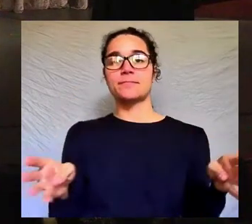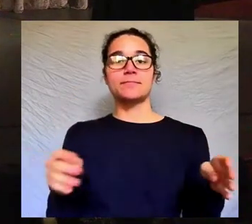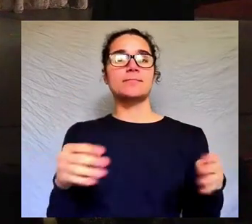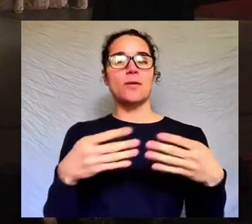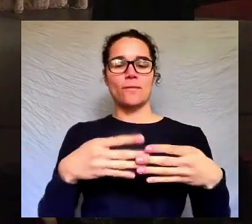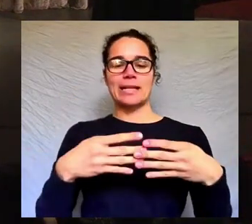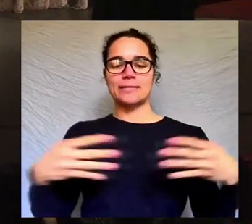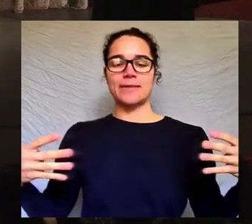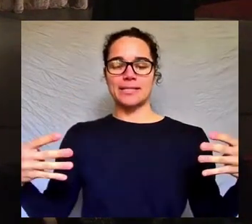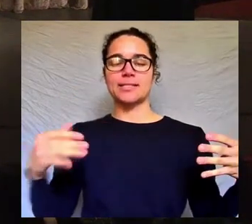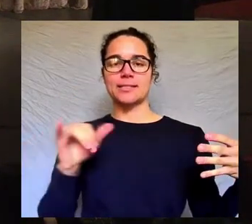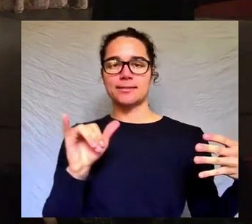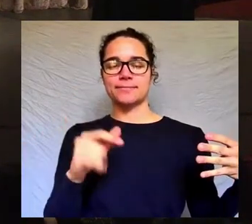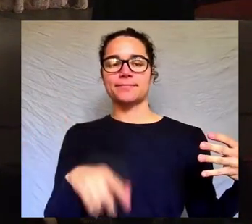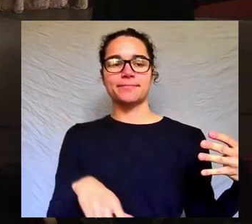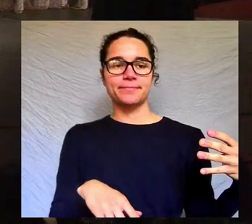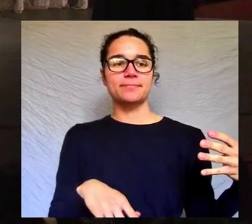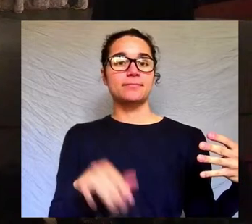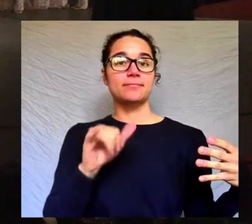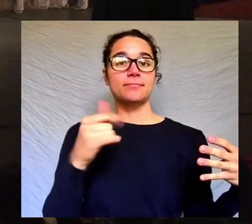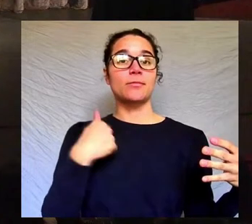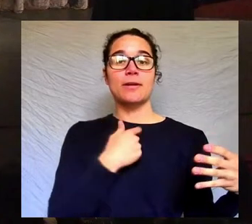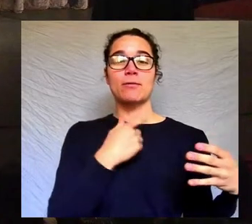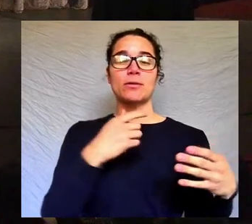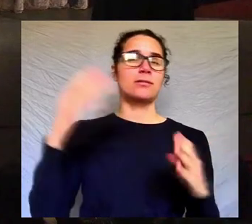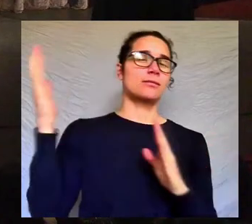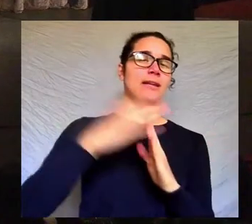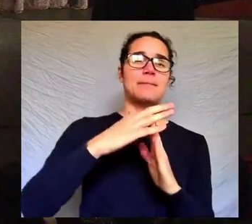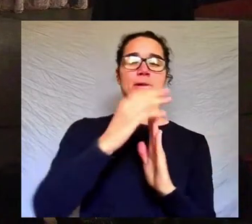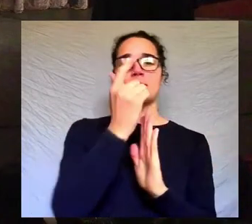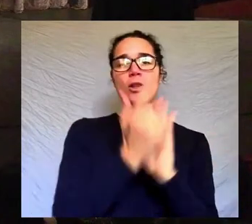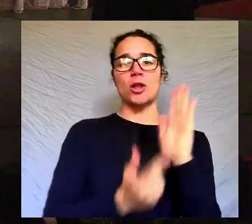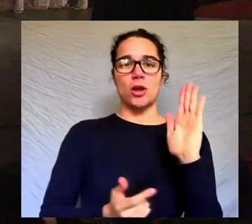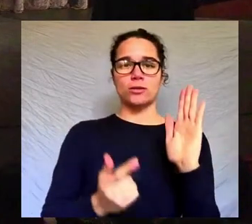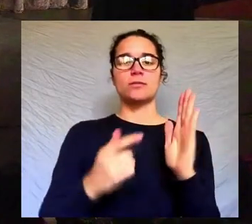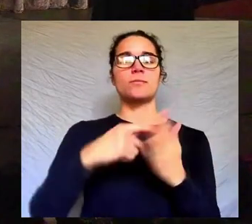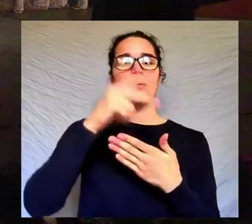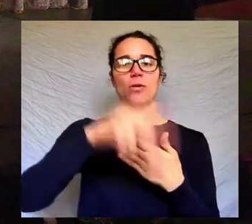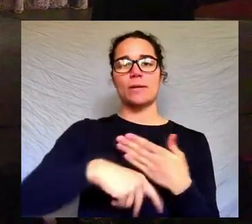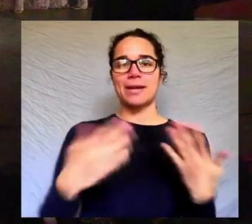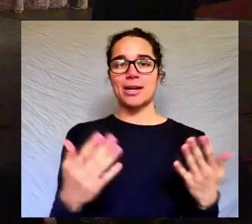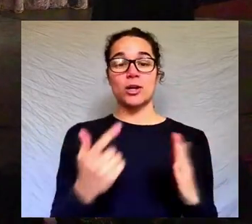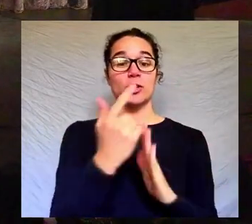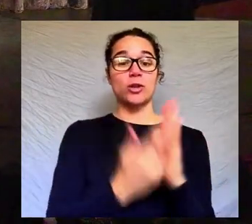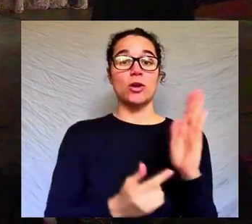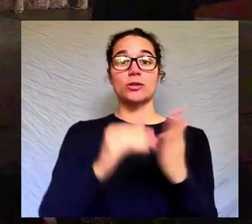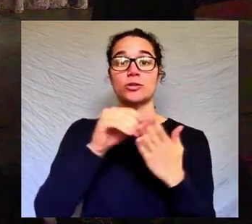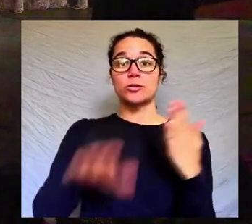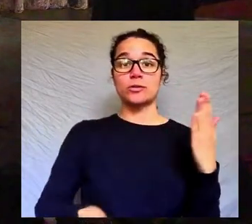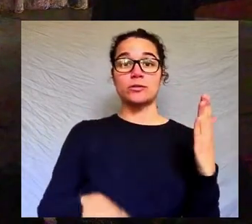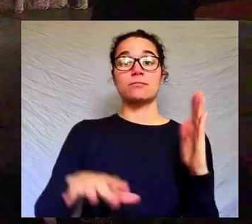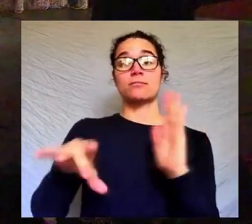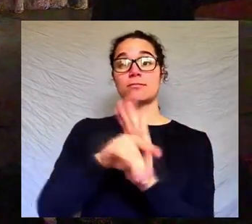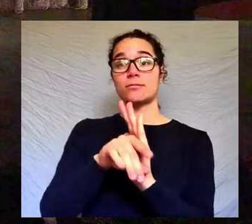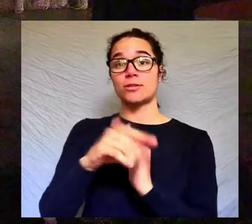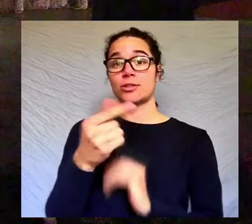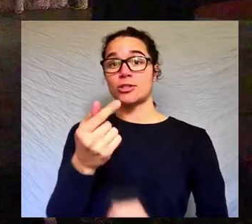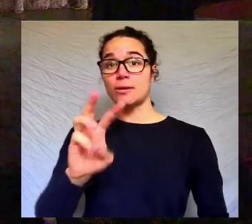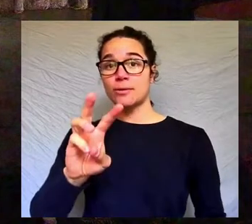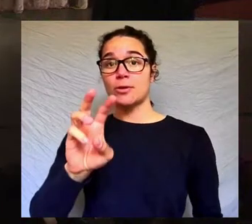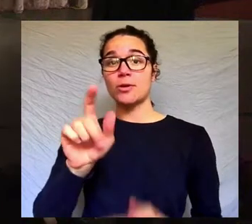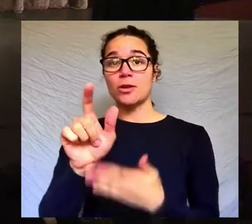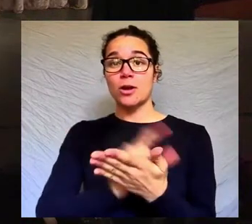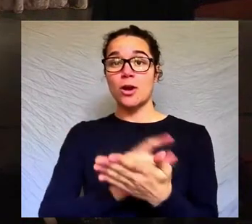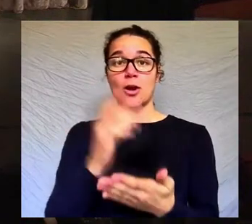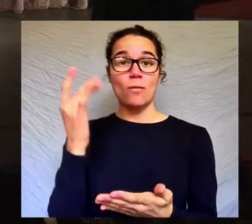a former interim dean of the law school. Our law students choose GW Law because they want to make an immediate